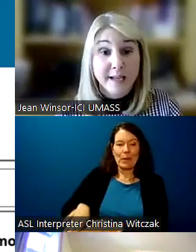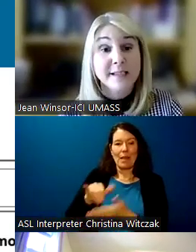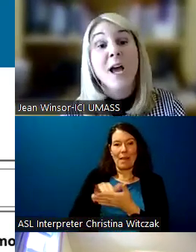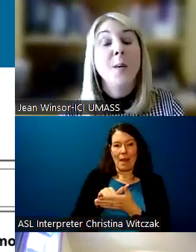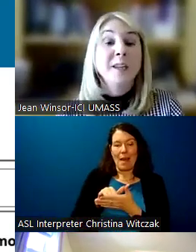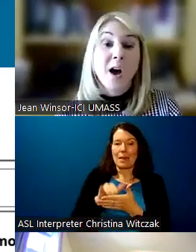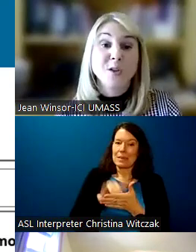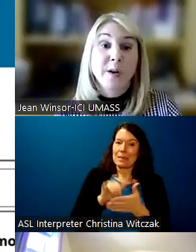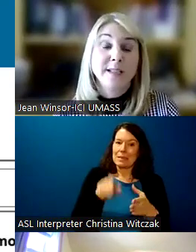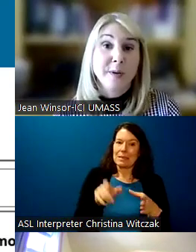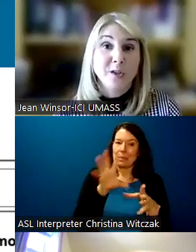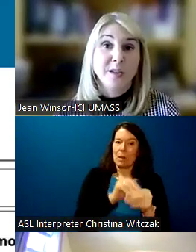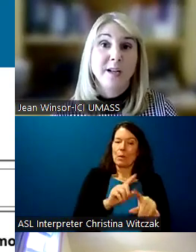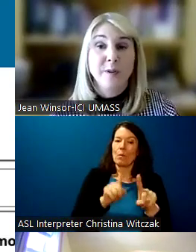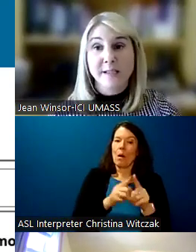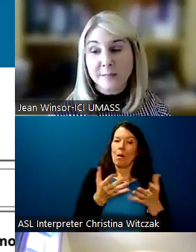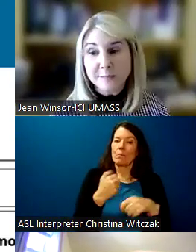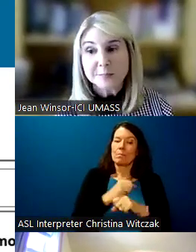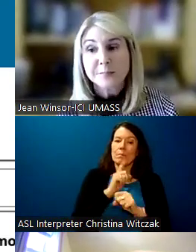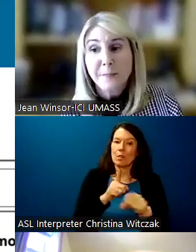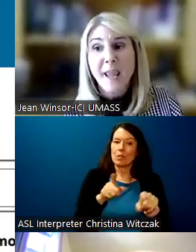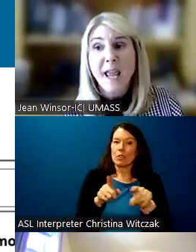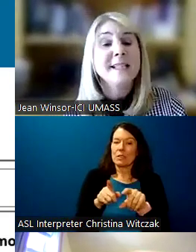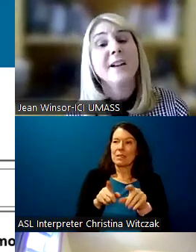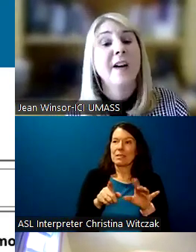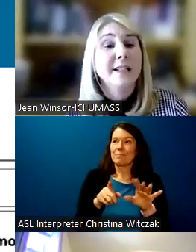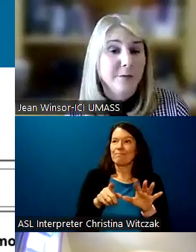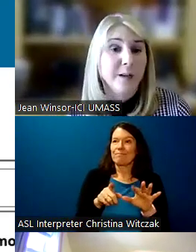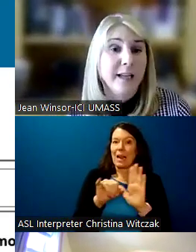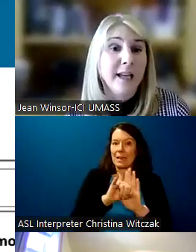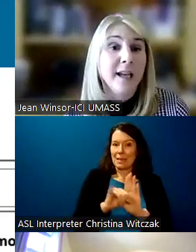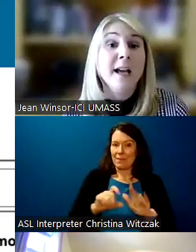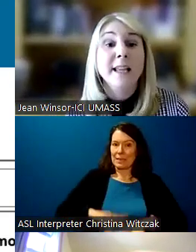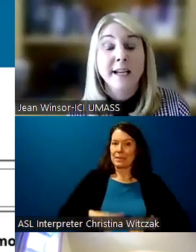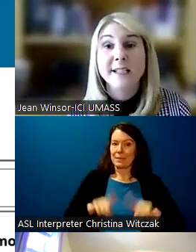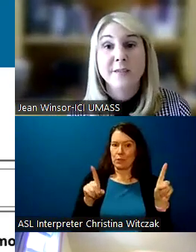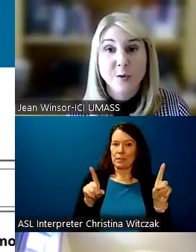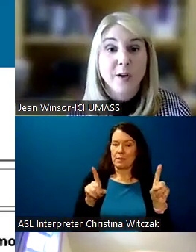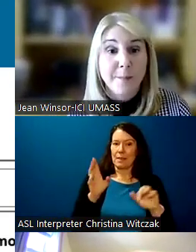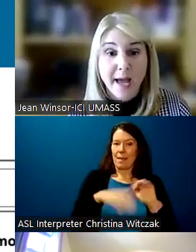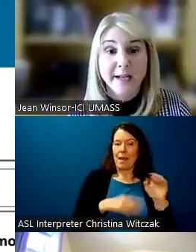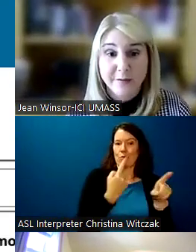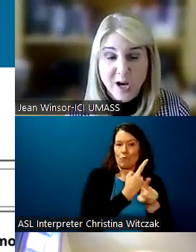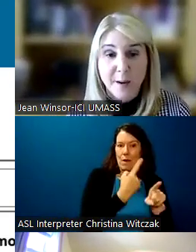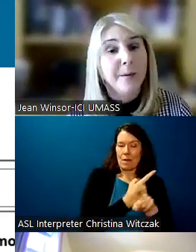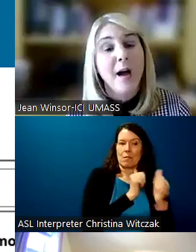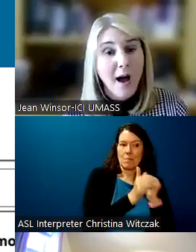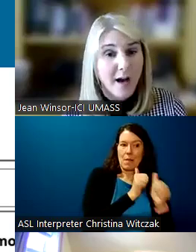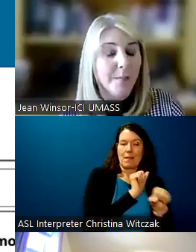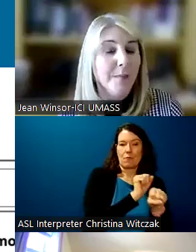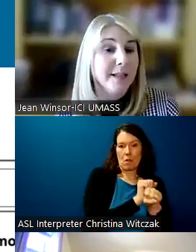from this, but they also wanted to make sure that it was identified differently than an individual competitive